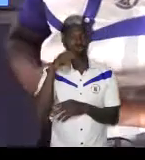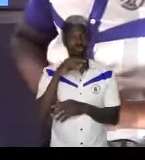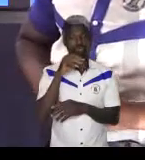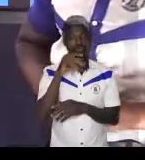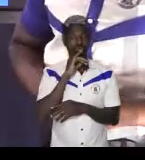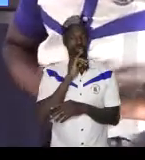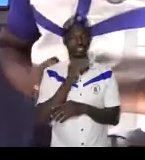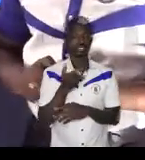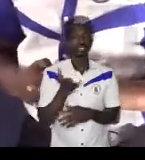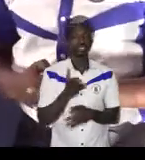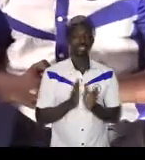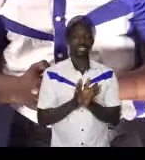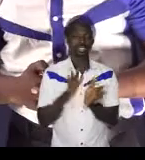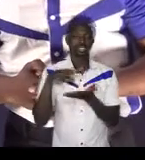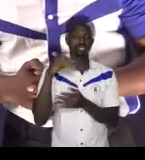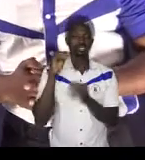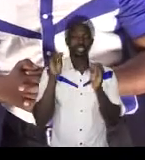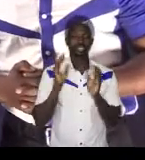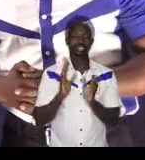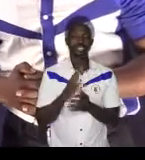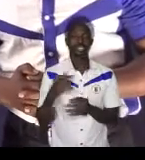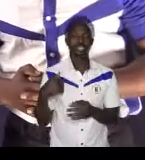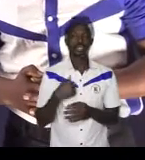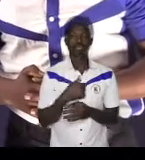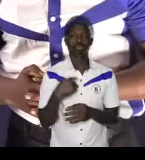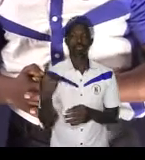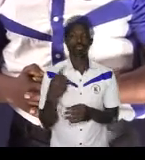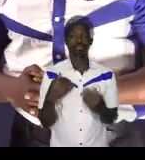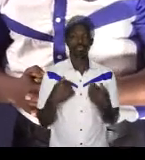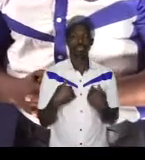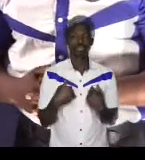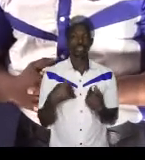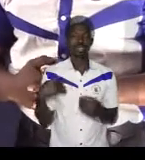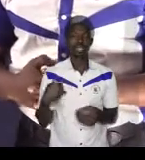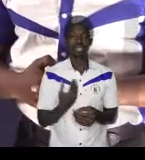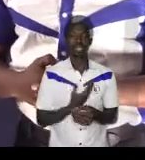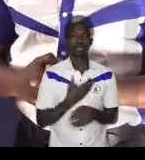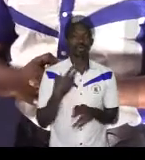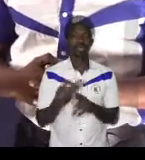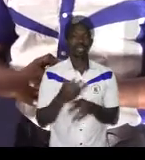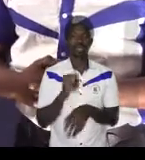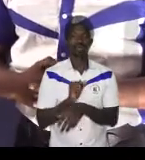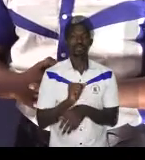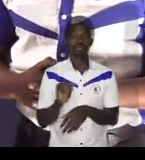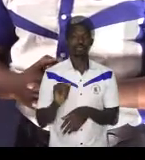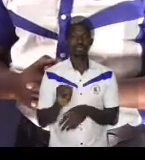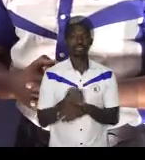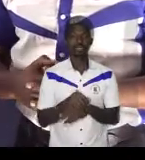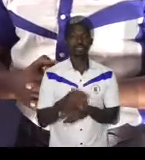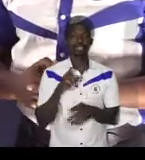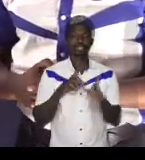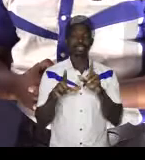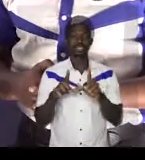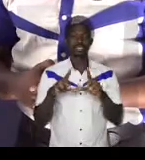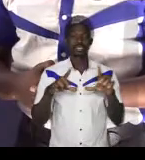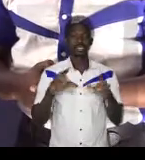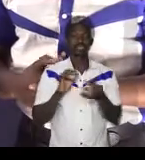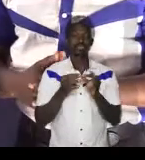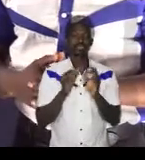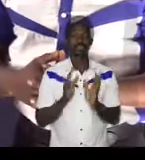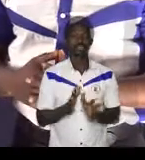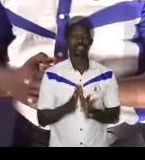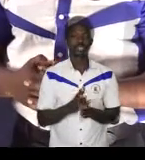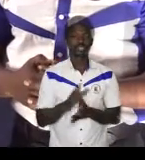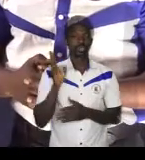Uncle Popo is here, your general studies teacher. We also have our hard-working sign